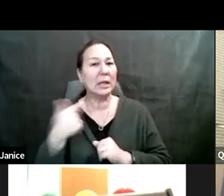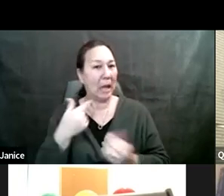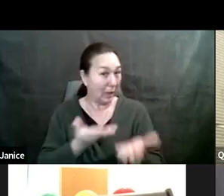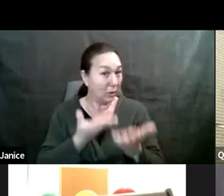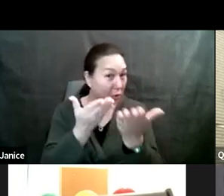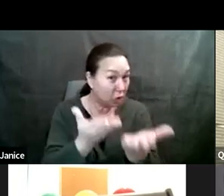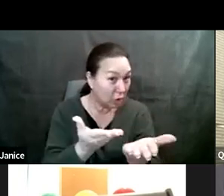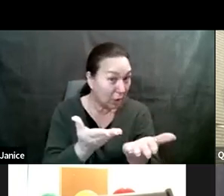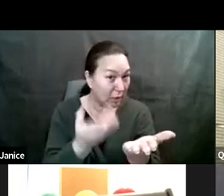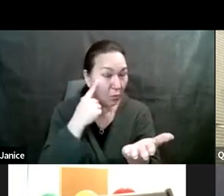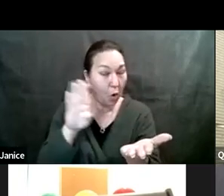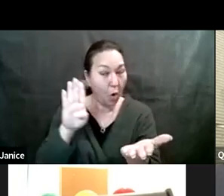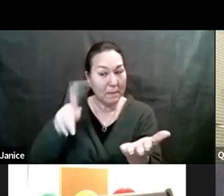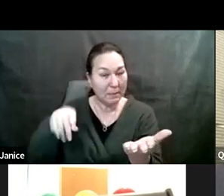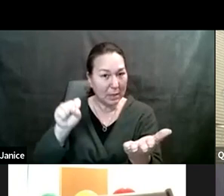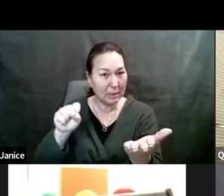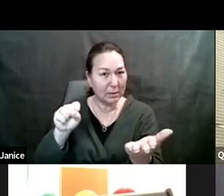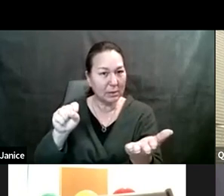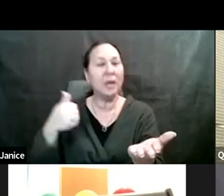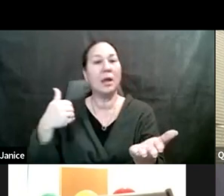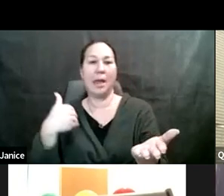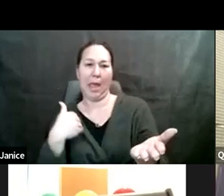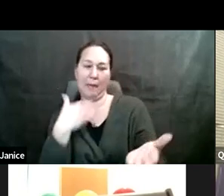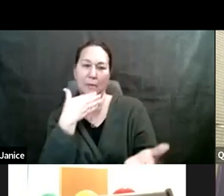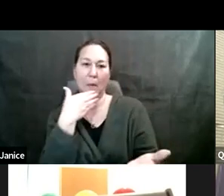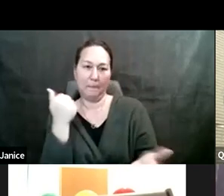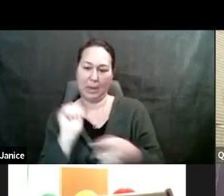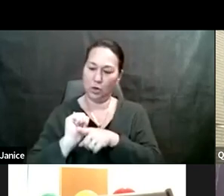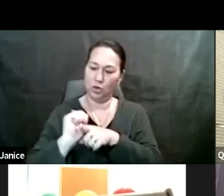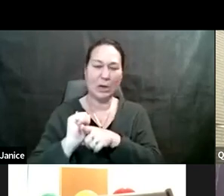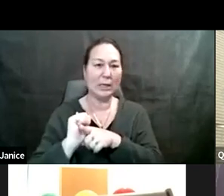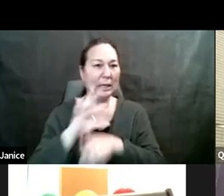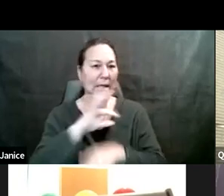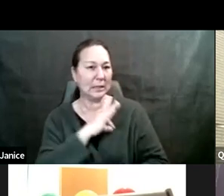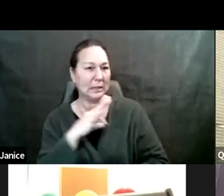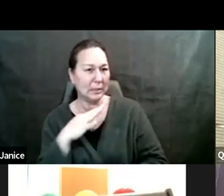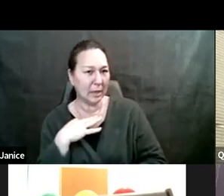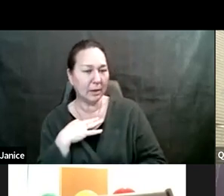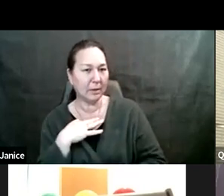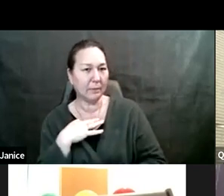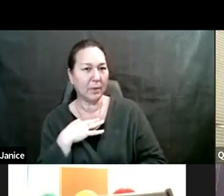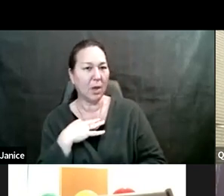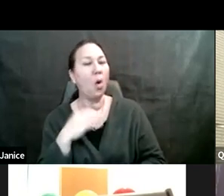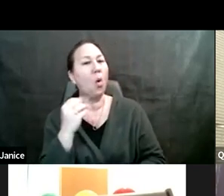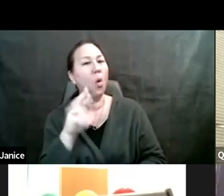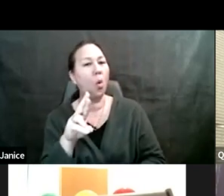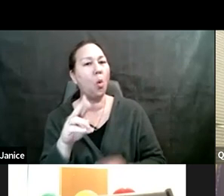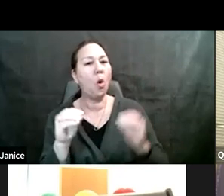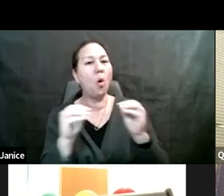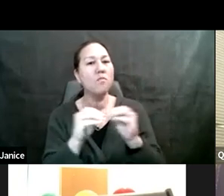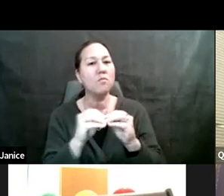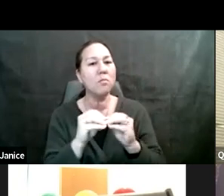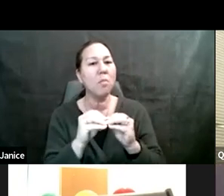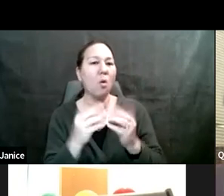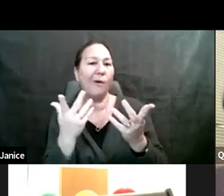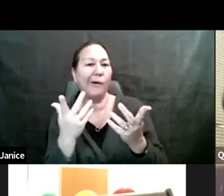for um BPS is to have a better um training and staff for we have a more hospitality and made the families